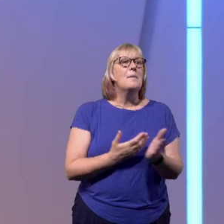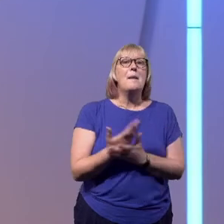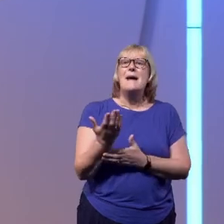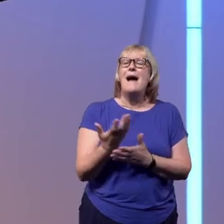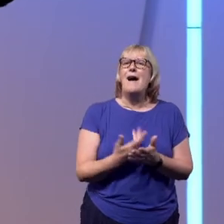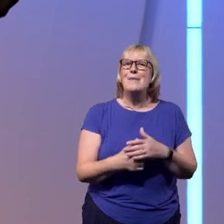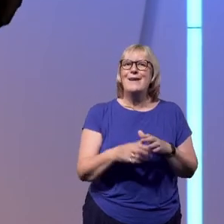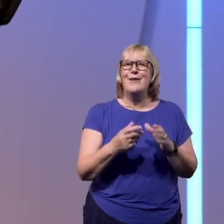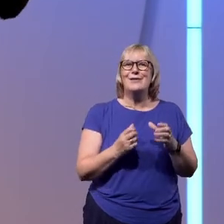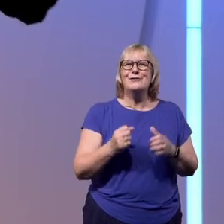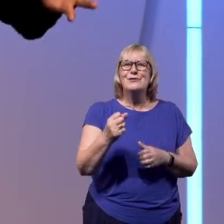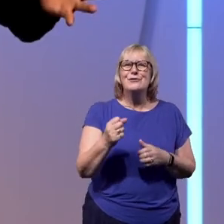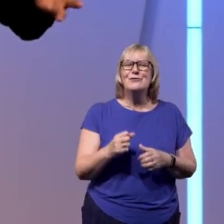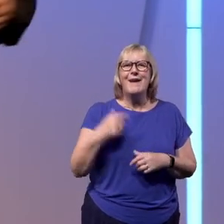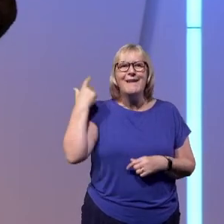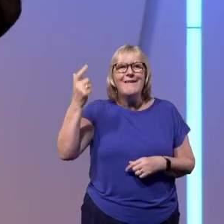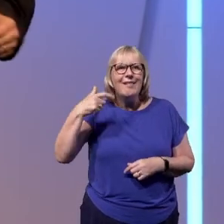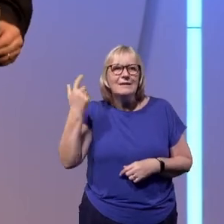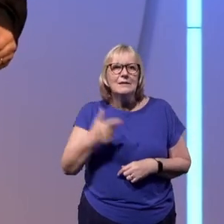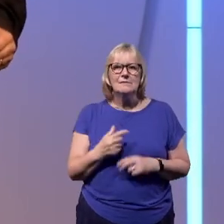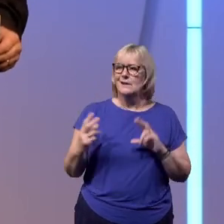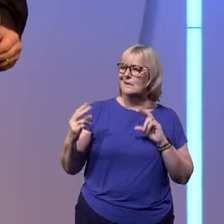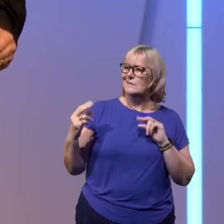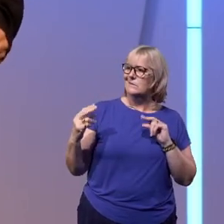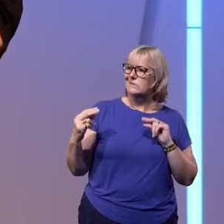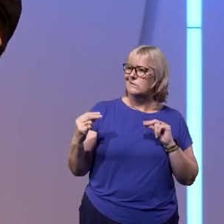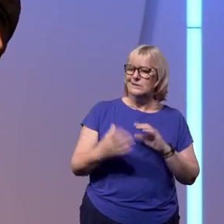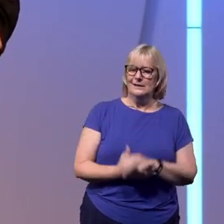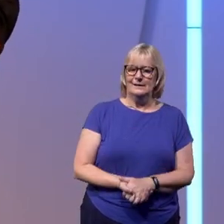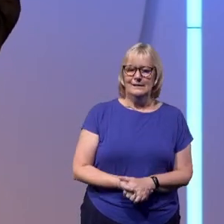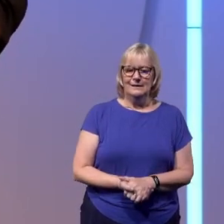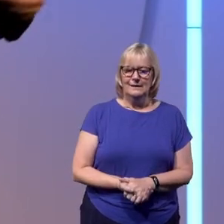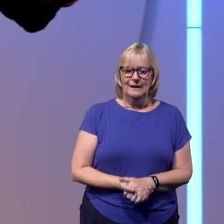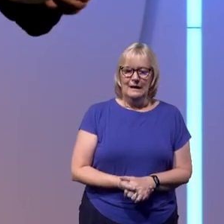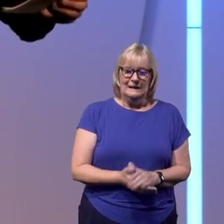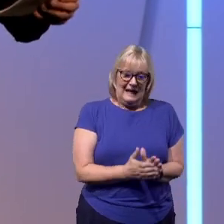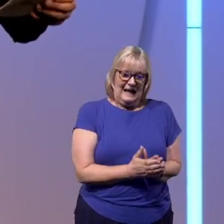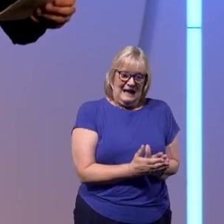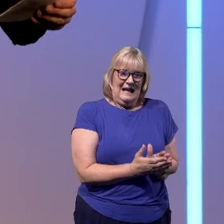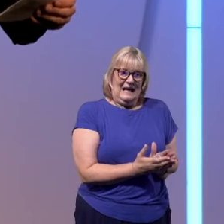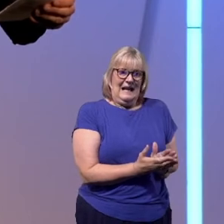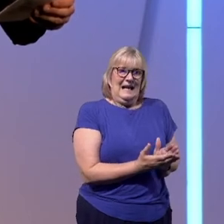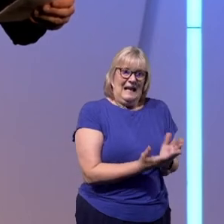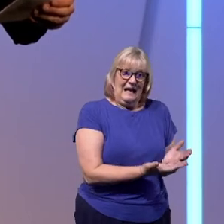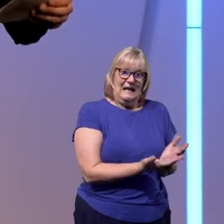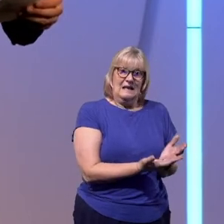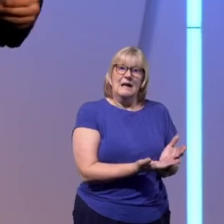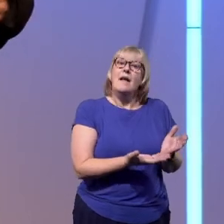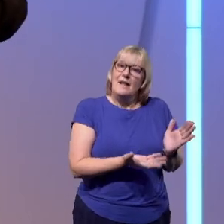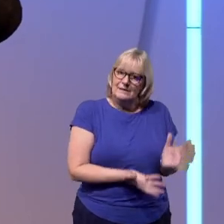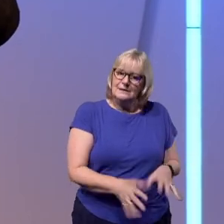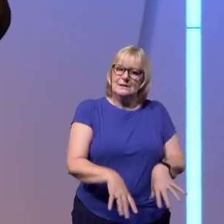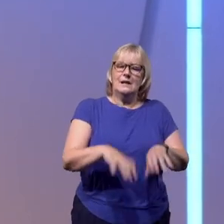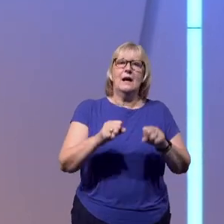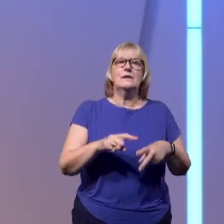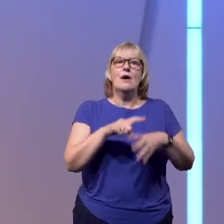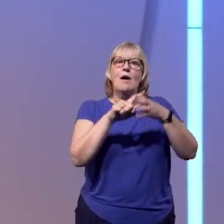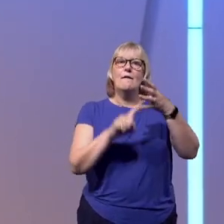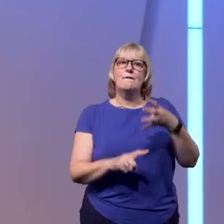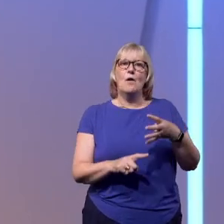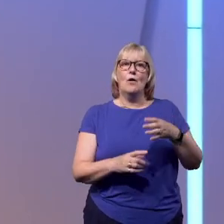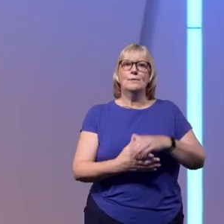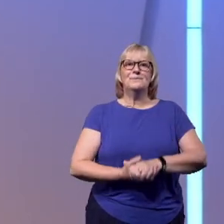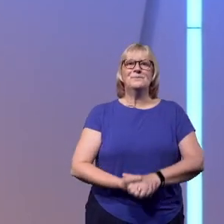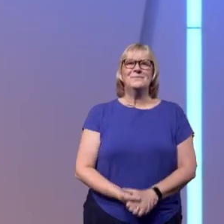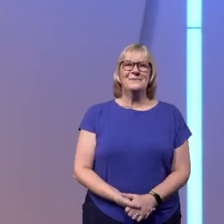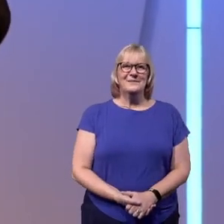with someone just as they head off. I say, can I just have a little look? So you cross a bit of a pain line to get it open, then just see where they are. So here we've got it,